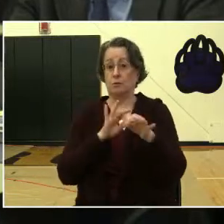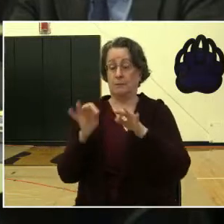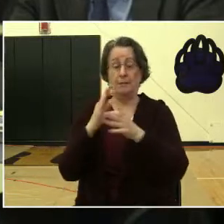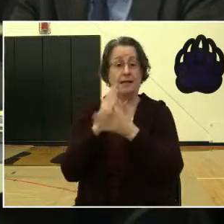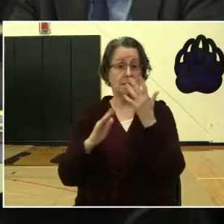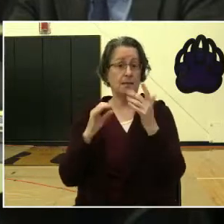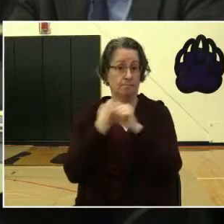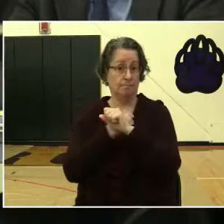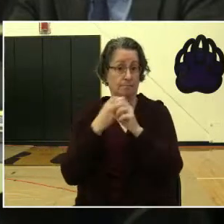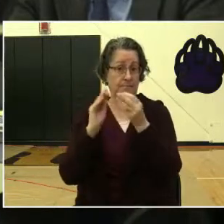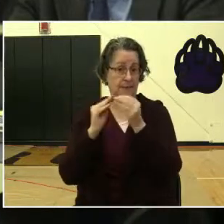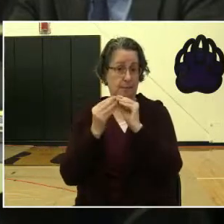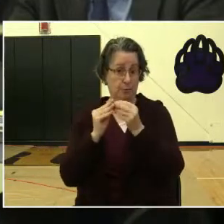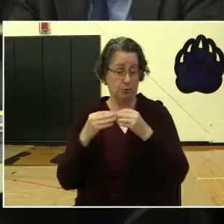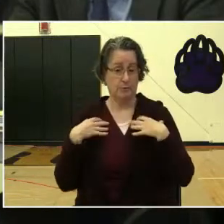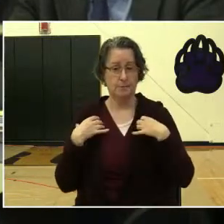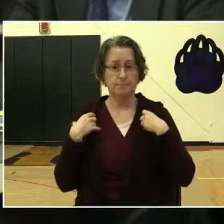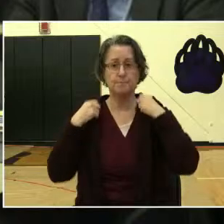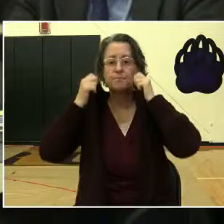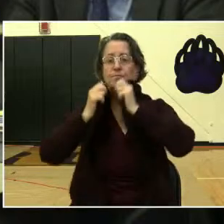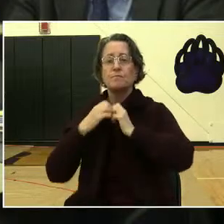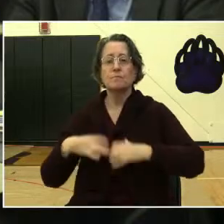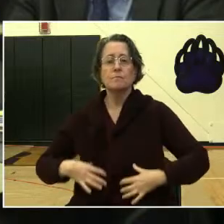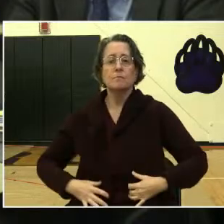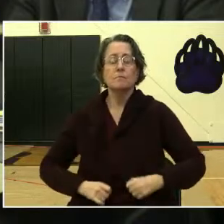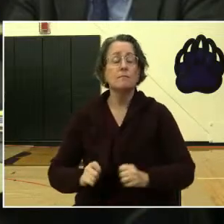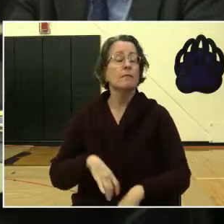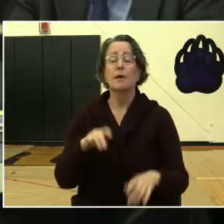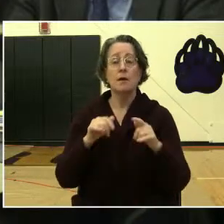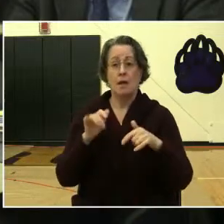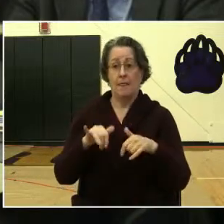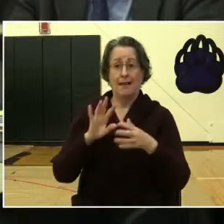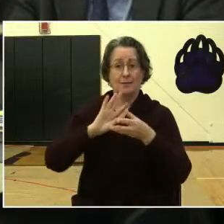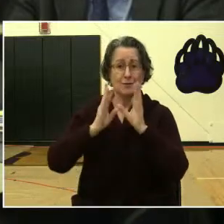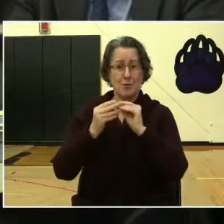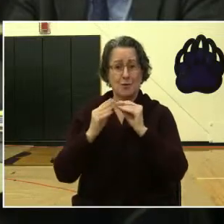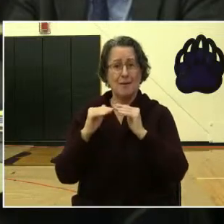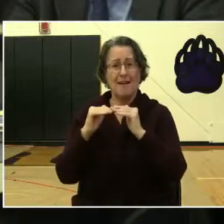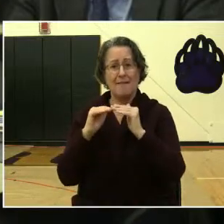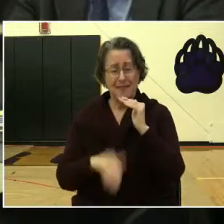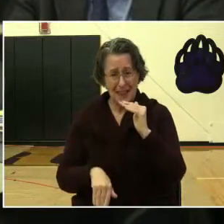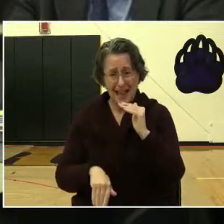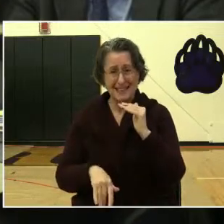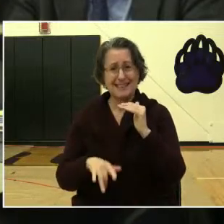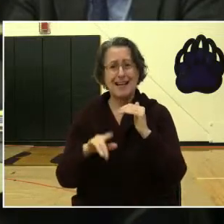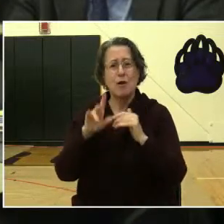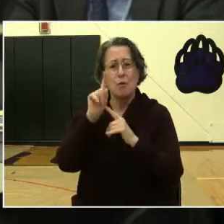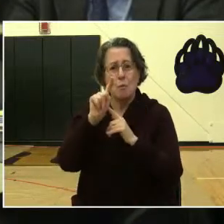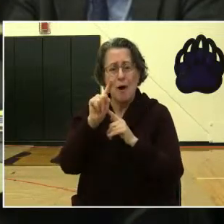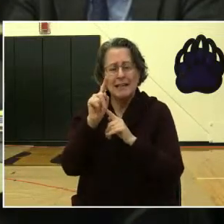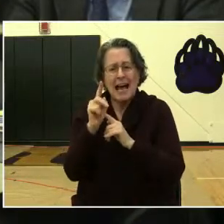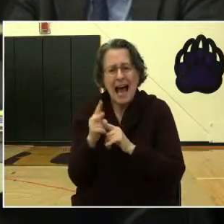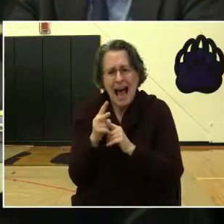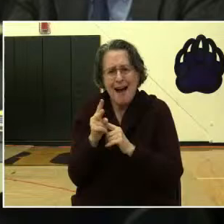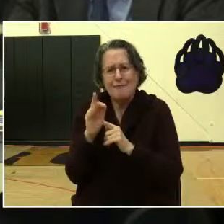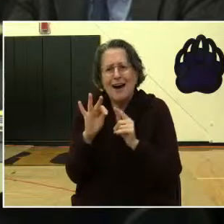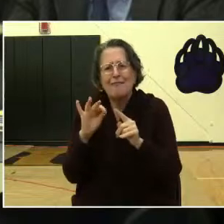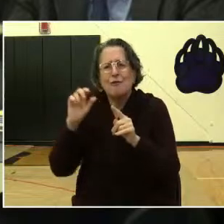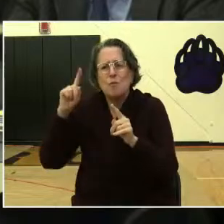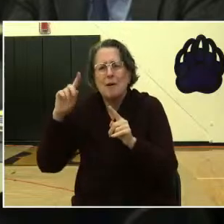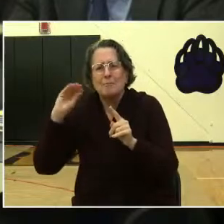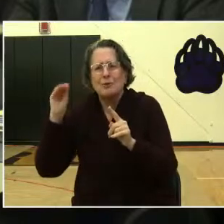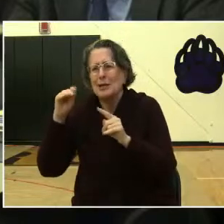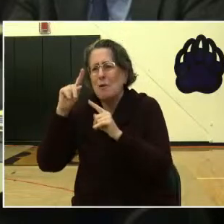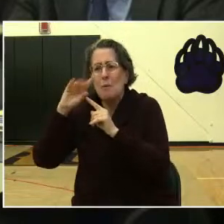first off uh what we're talking about is a total of less than 1 half of 1% of the total budget the